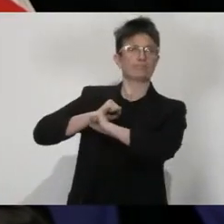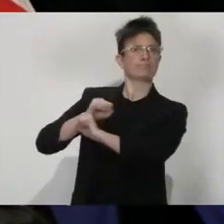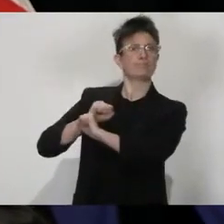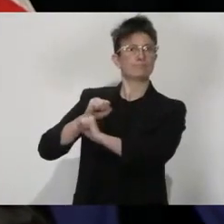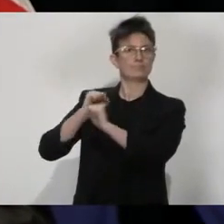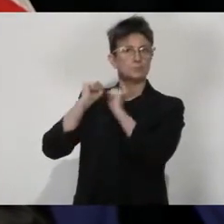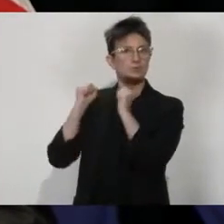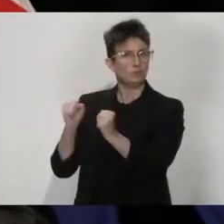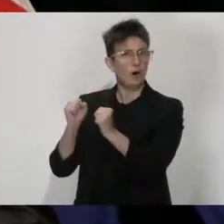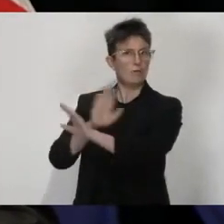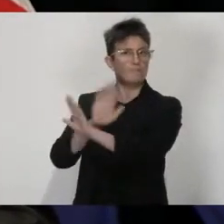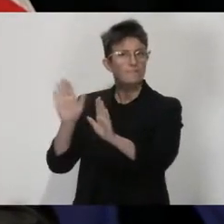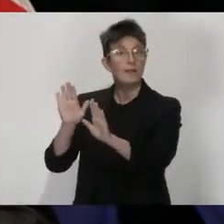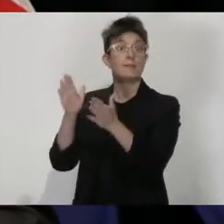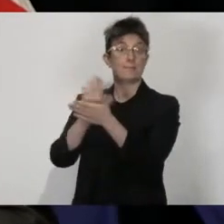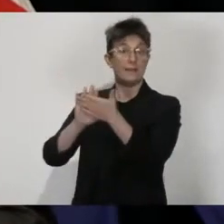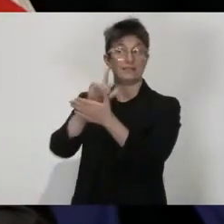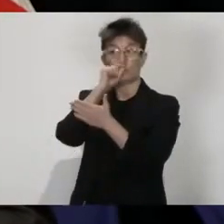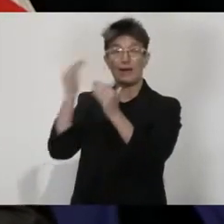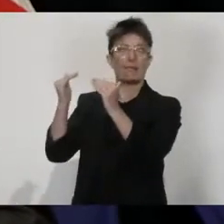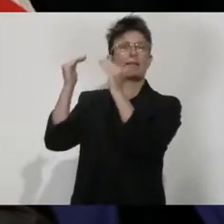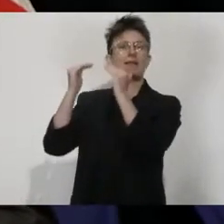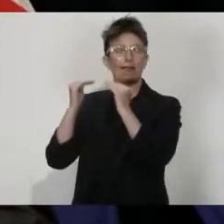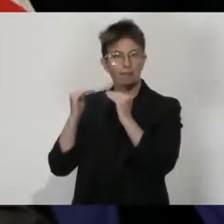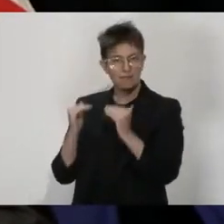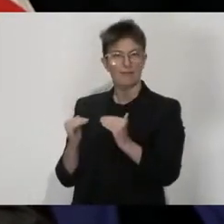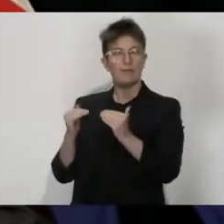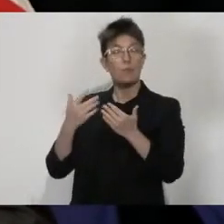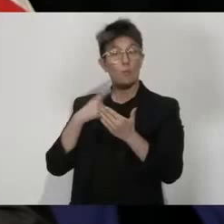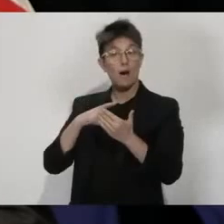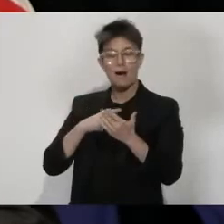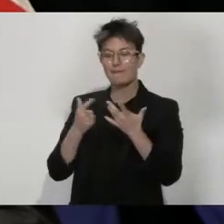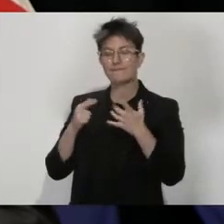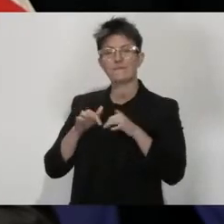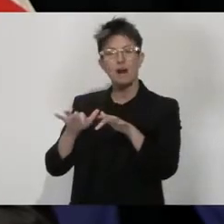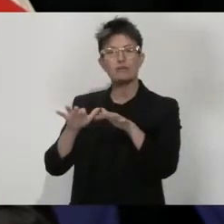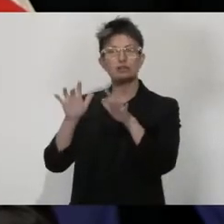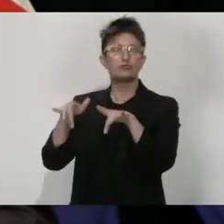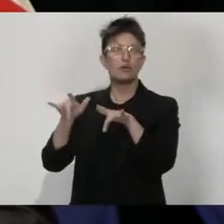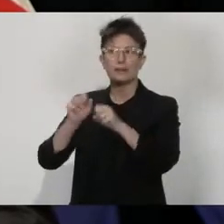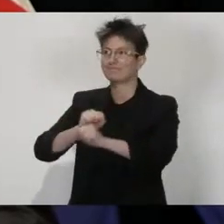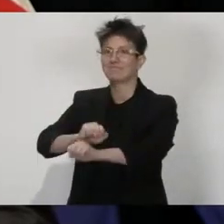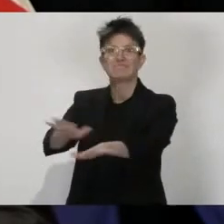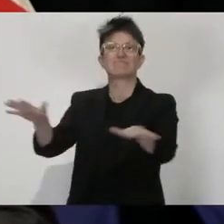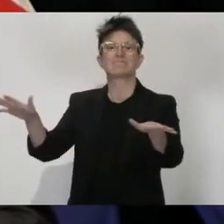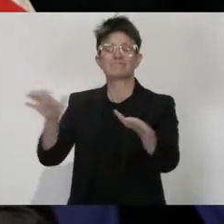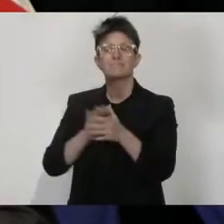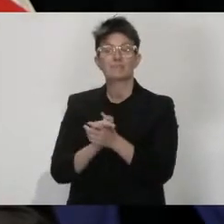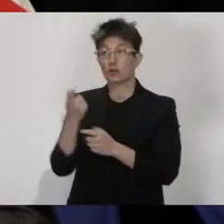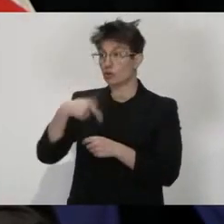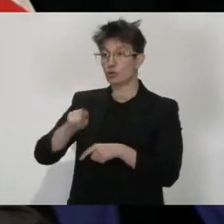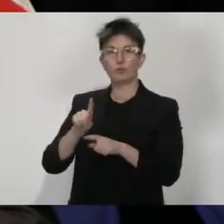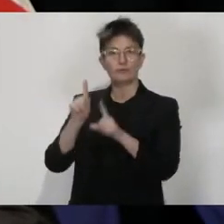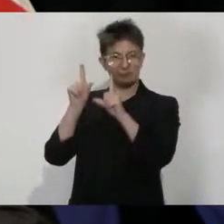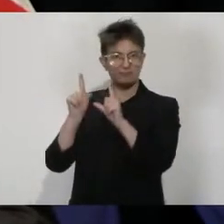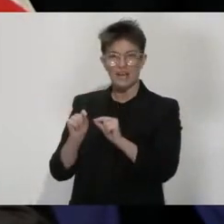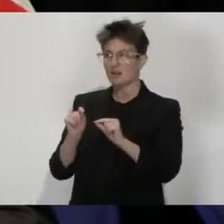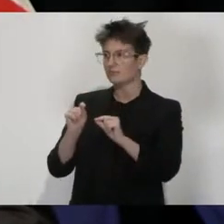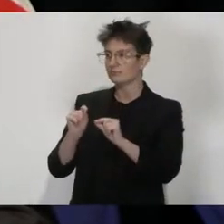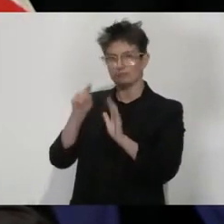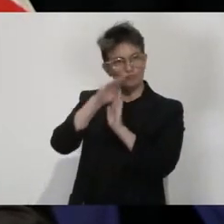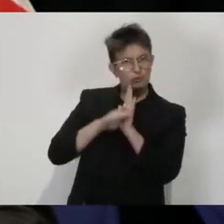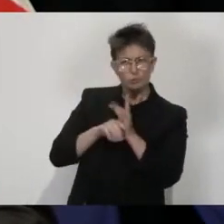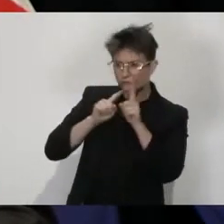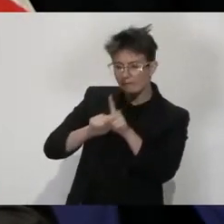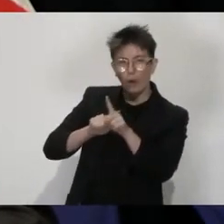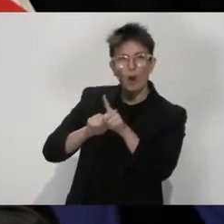been tested in record numbers, stayed home to stop the spread, and supported those communities most affected. As a result of